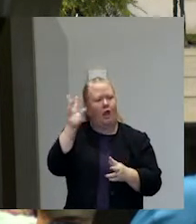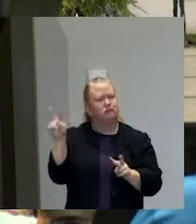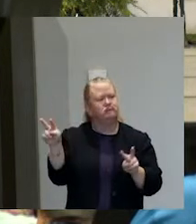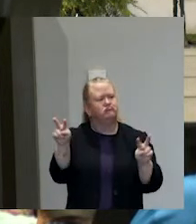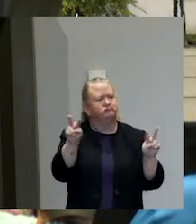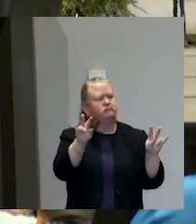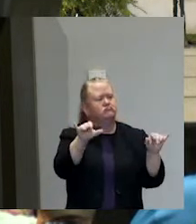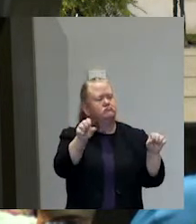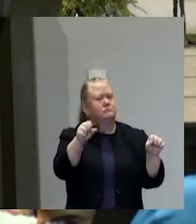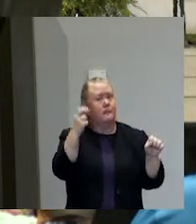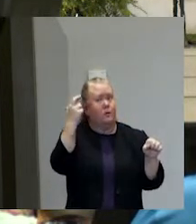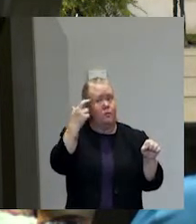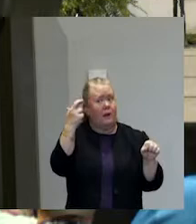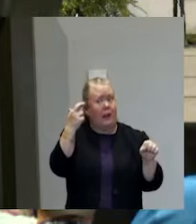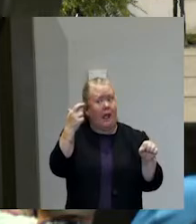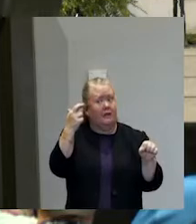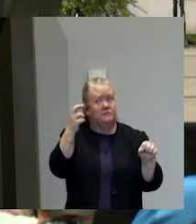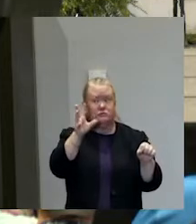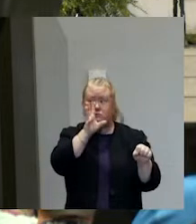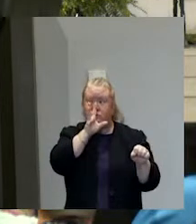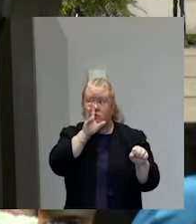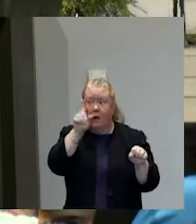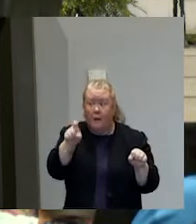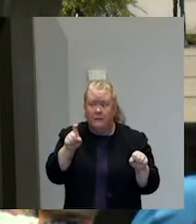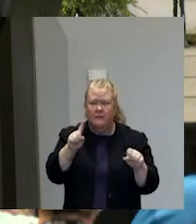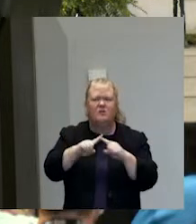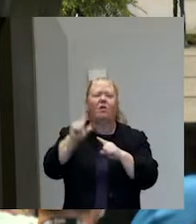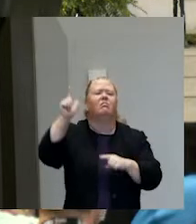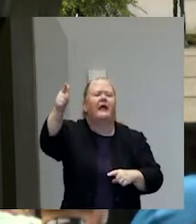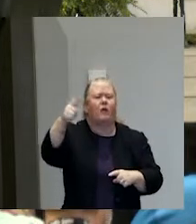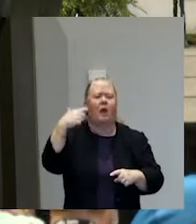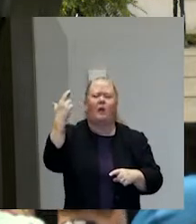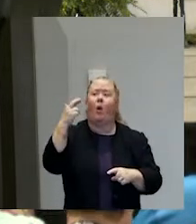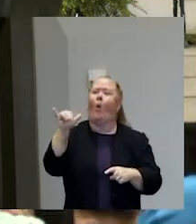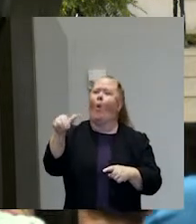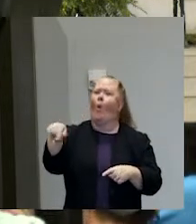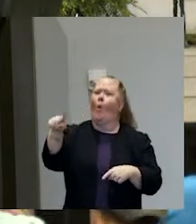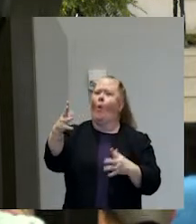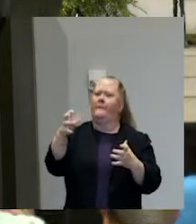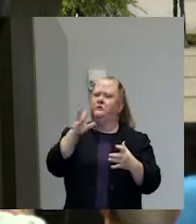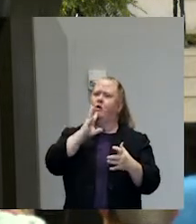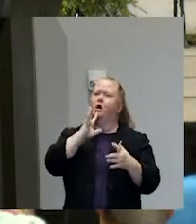I didn't realize I had to talk until very later on. But there was this